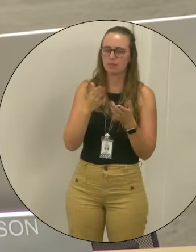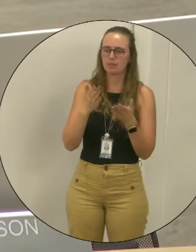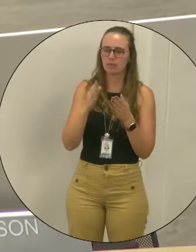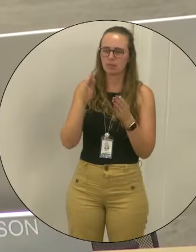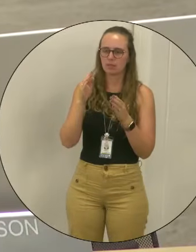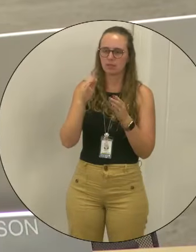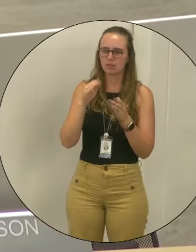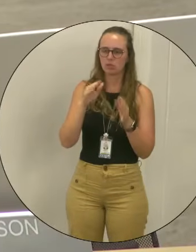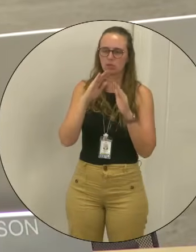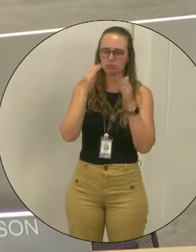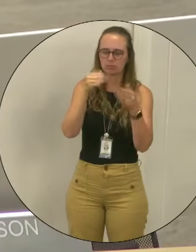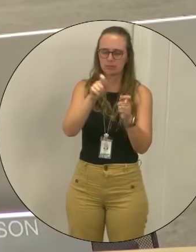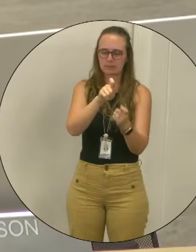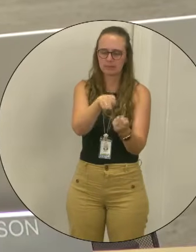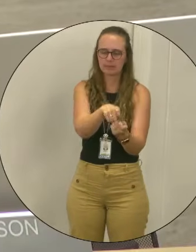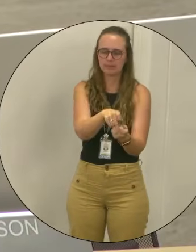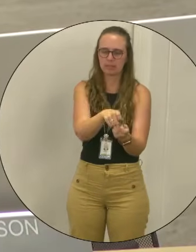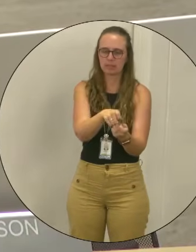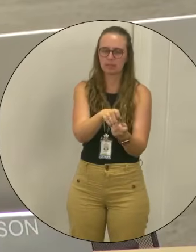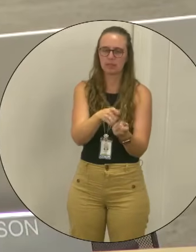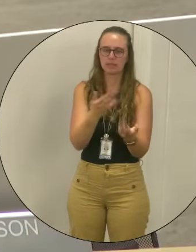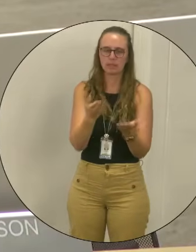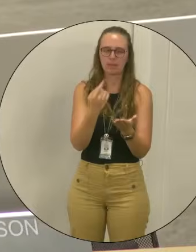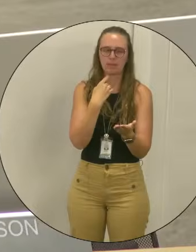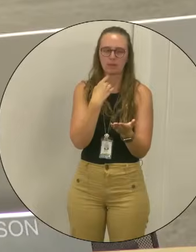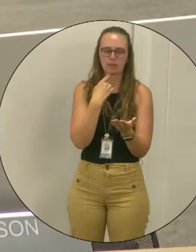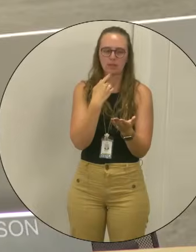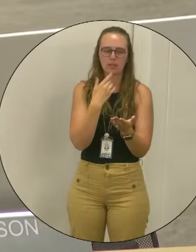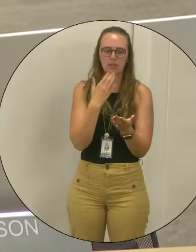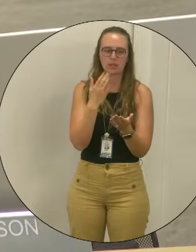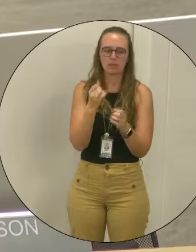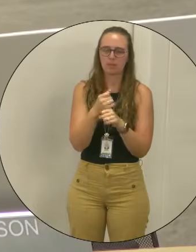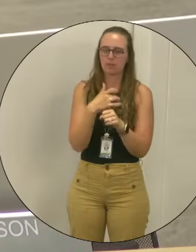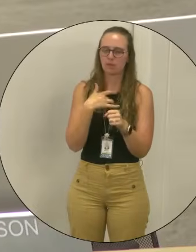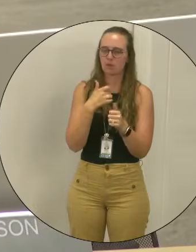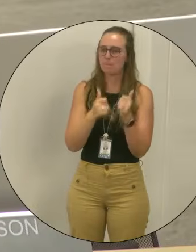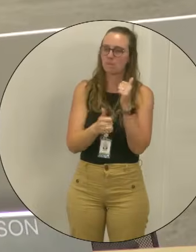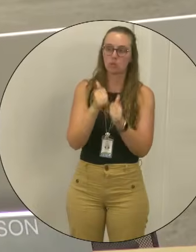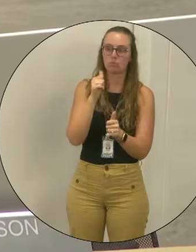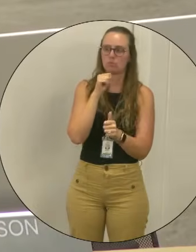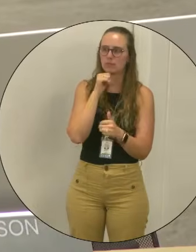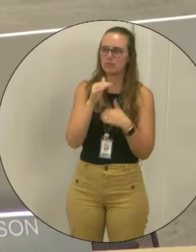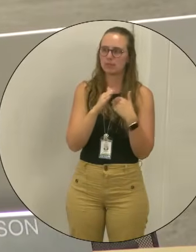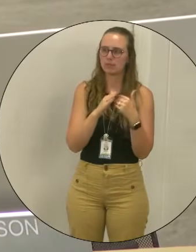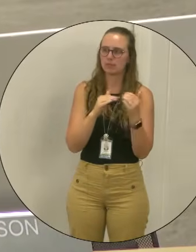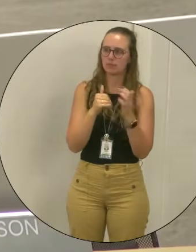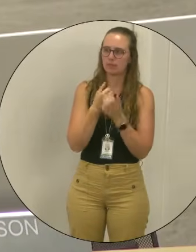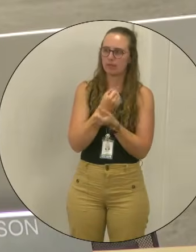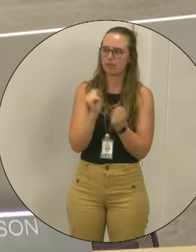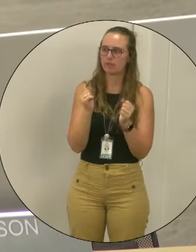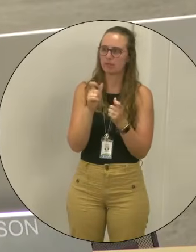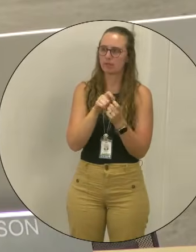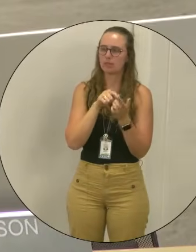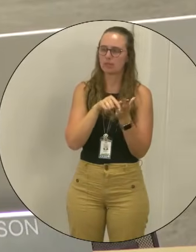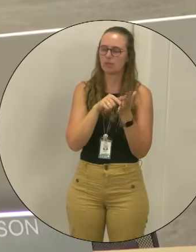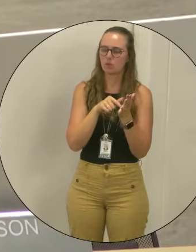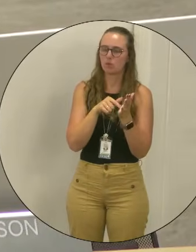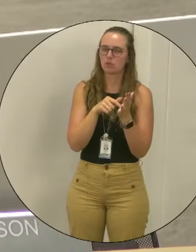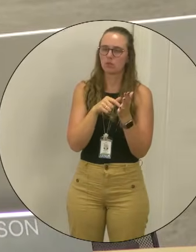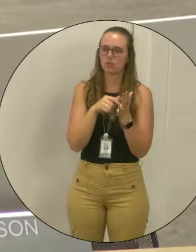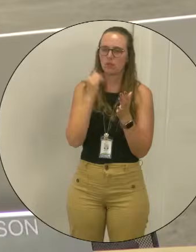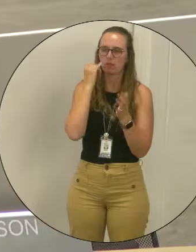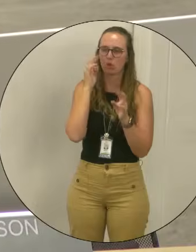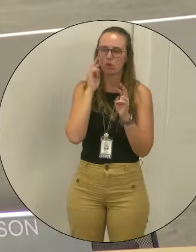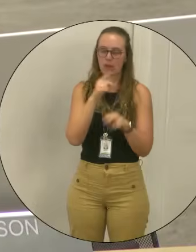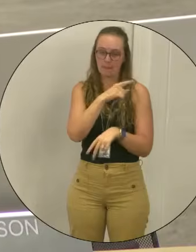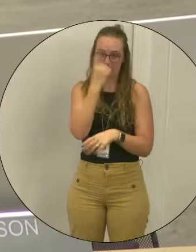in on some of the things that that they might say are making them feel most unsafe, so that we might be able to rectify? So, for example, if we're looking at